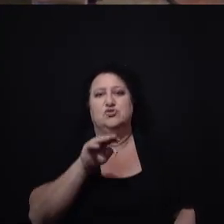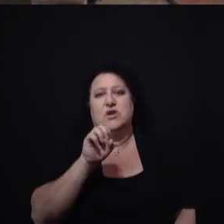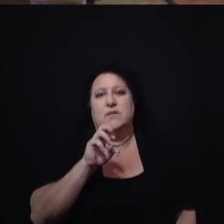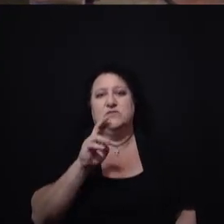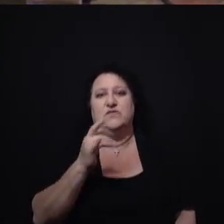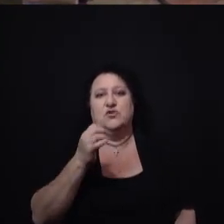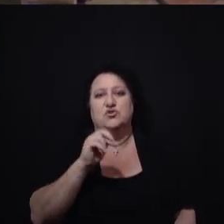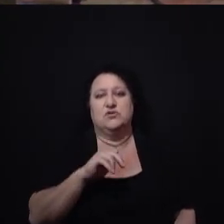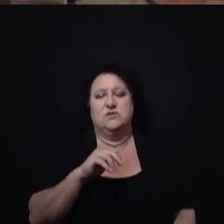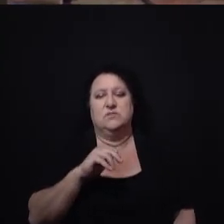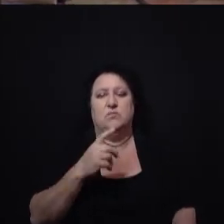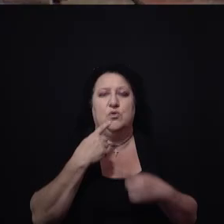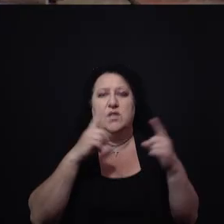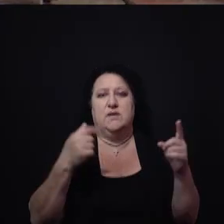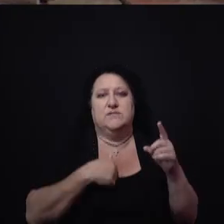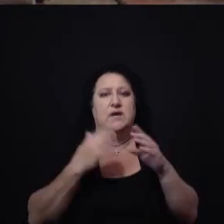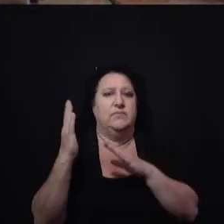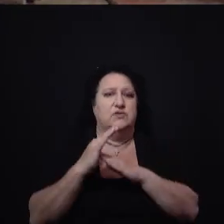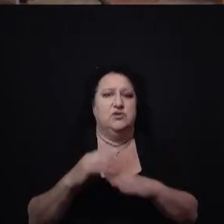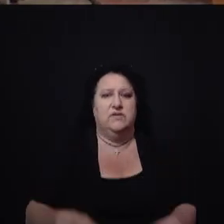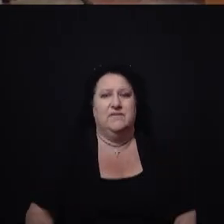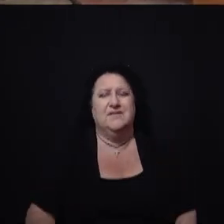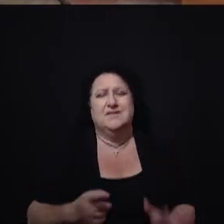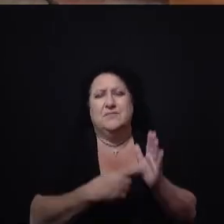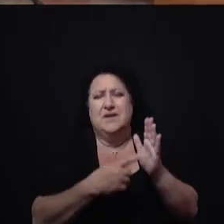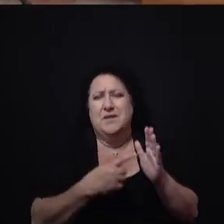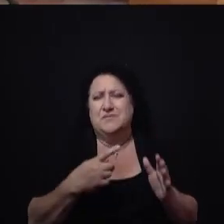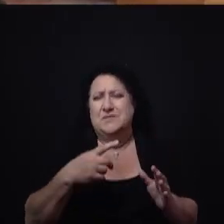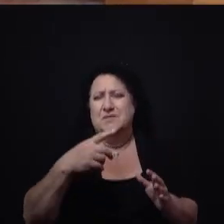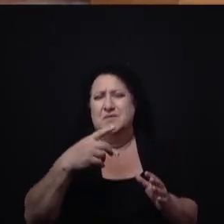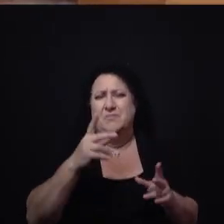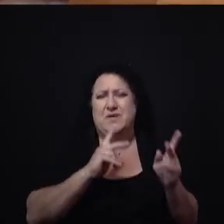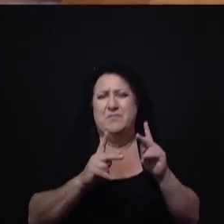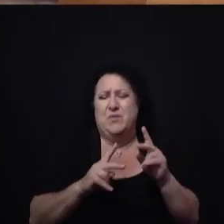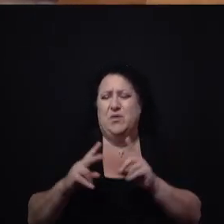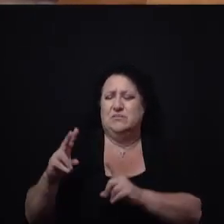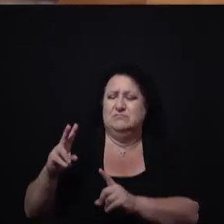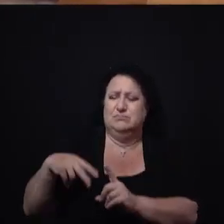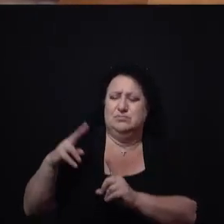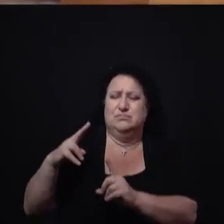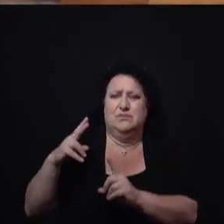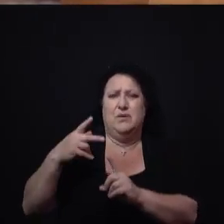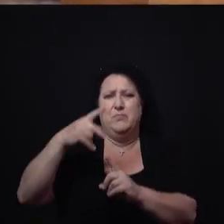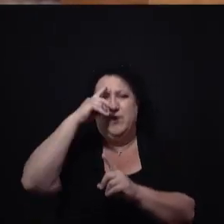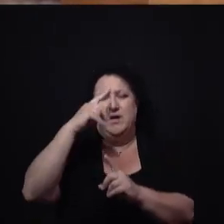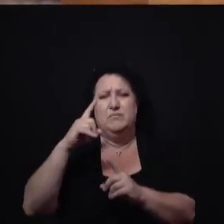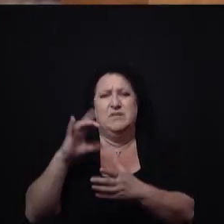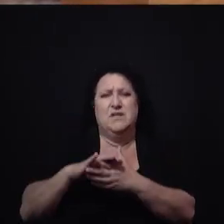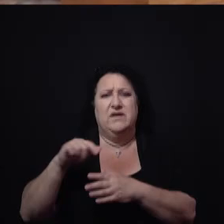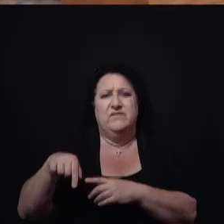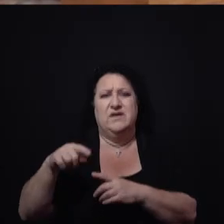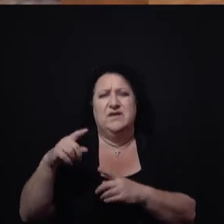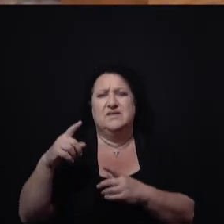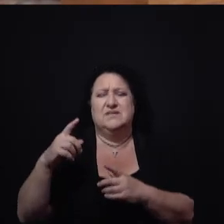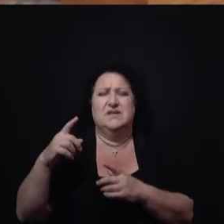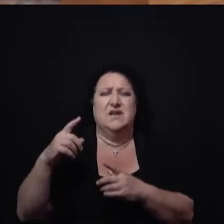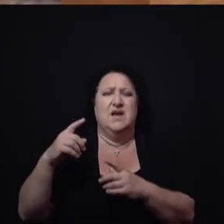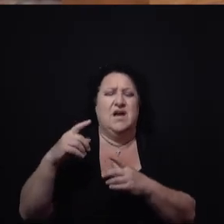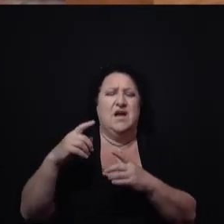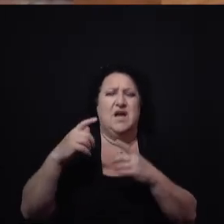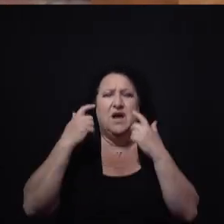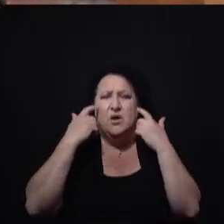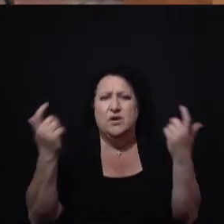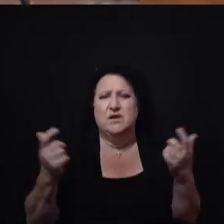Sometimes Paul gets written off as arrogant or hard-headed sometimes in contemporary biblical interpretation, but I think the man